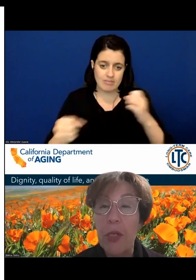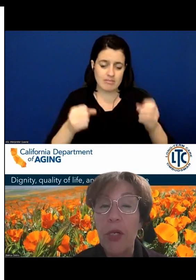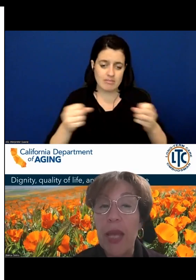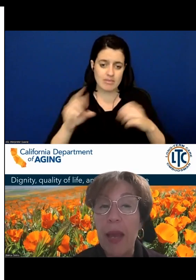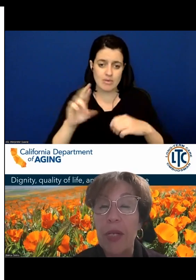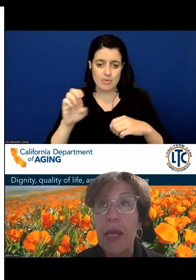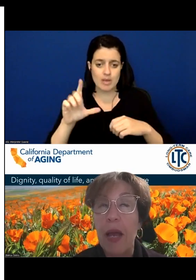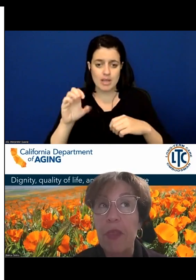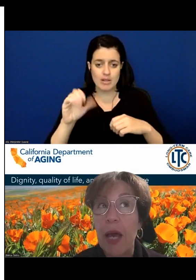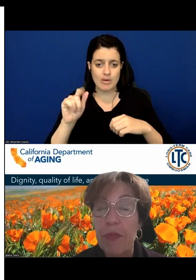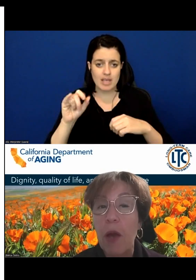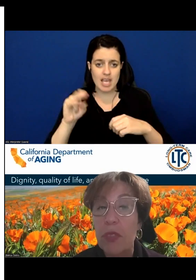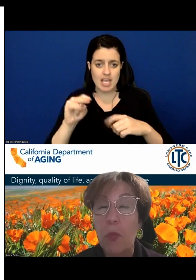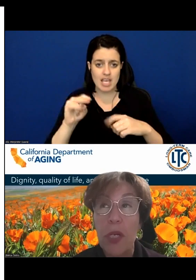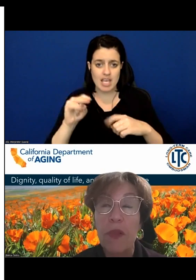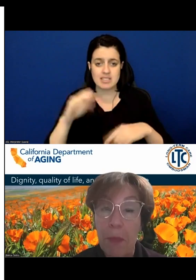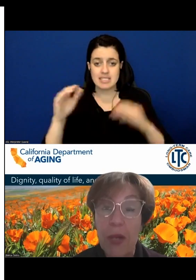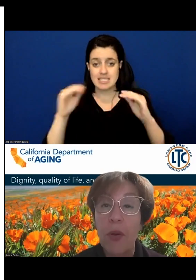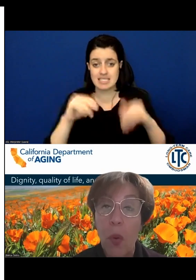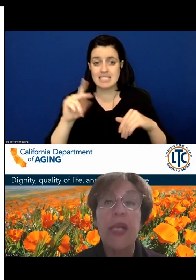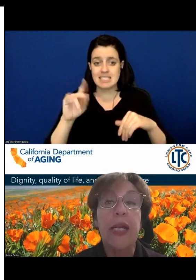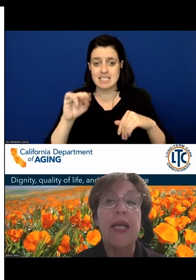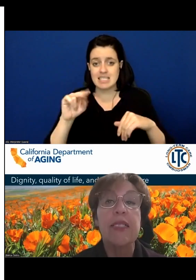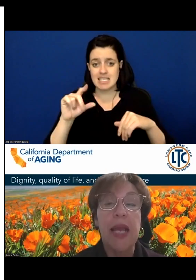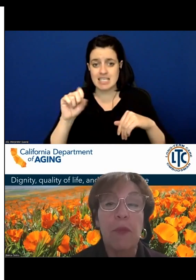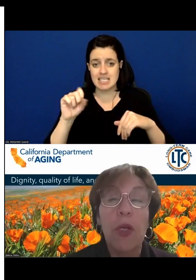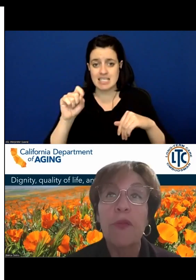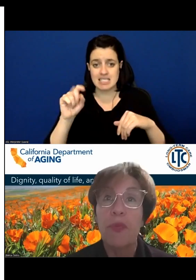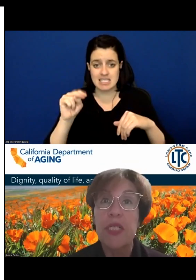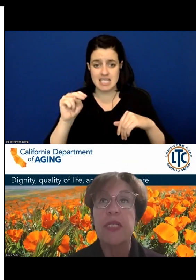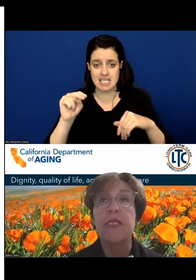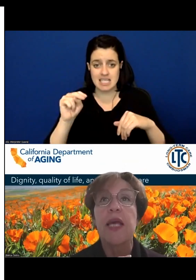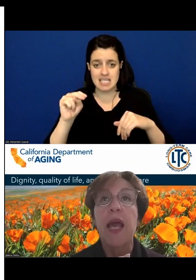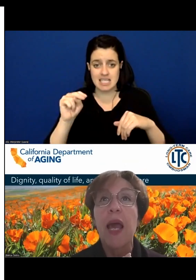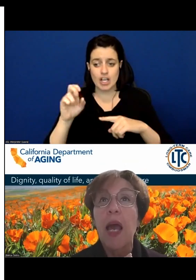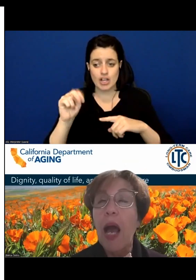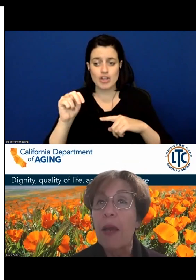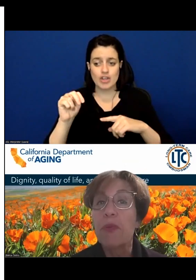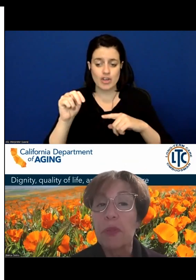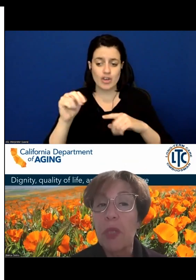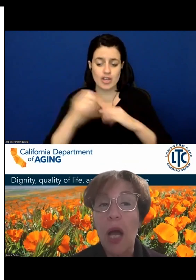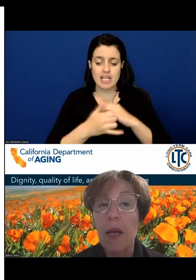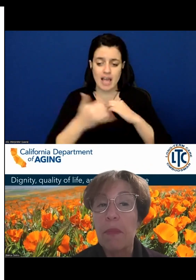Kingston in Kern County, I thought was one of the better organized. And one of the reasons